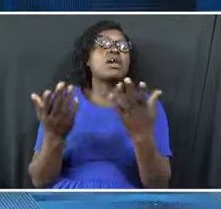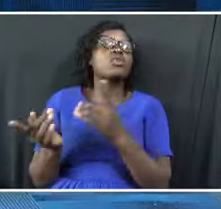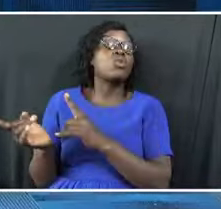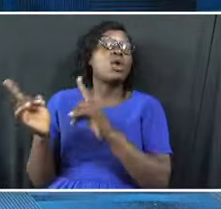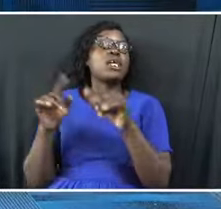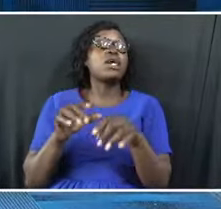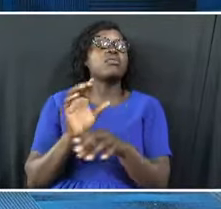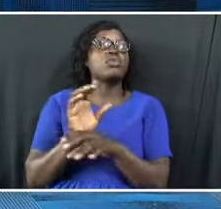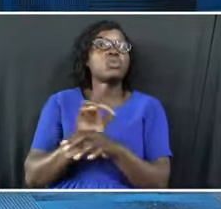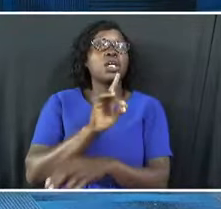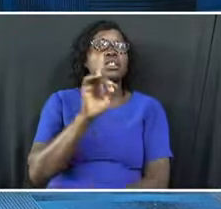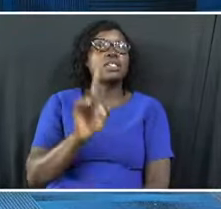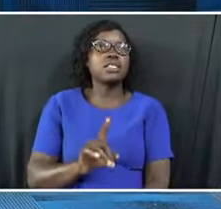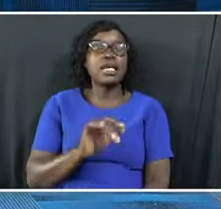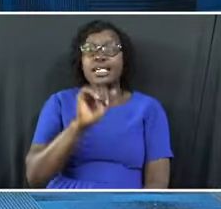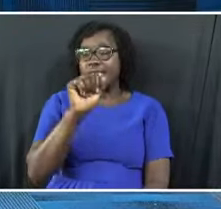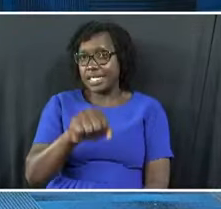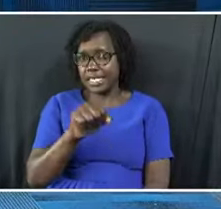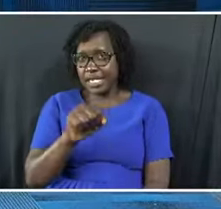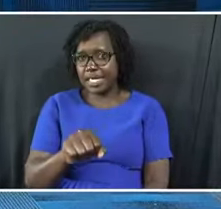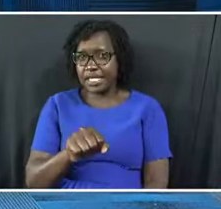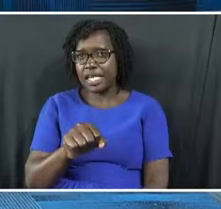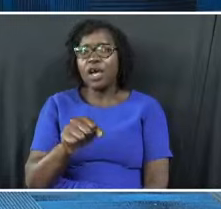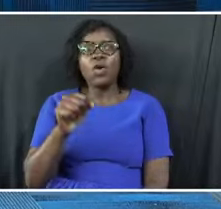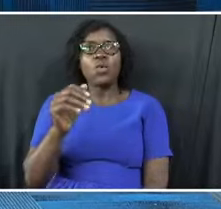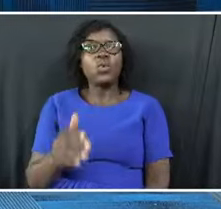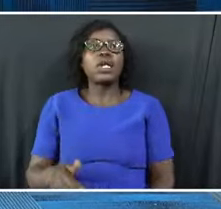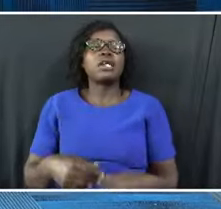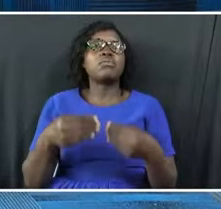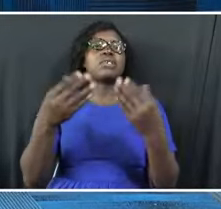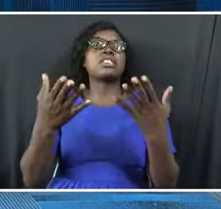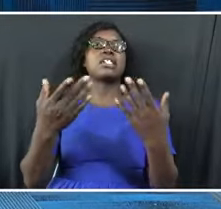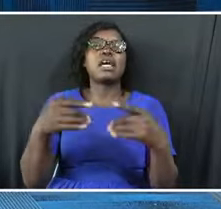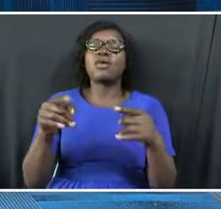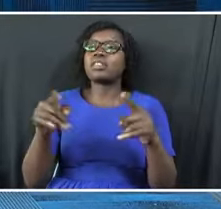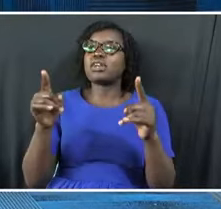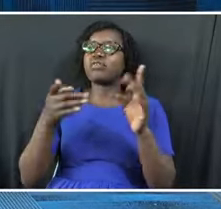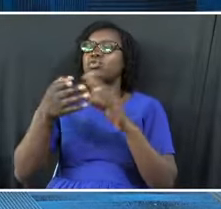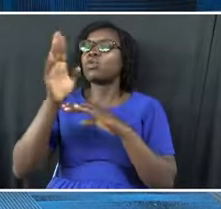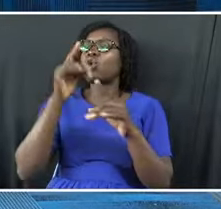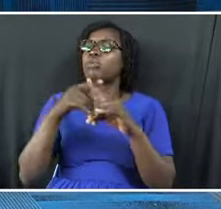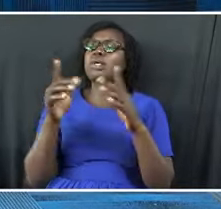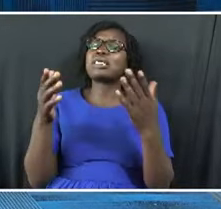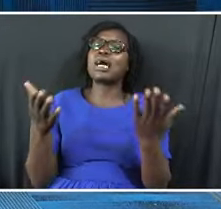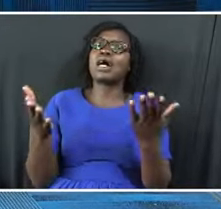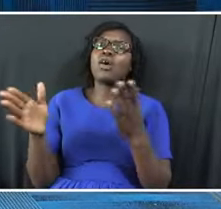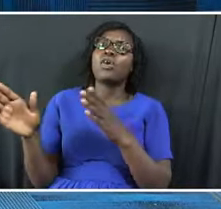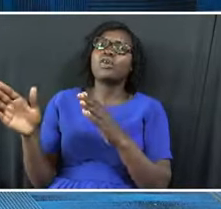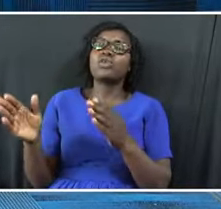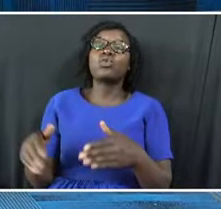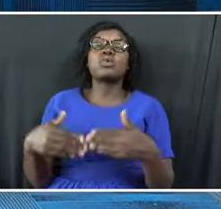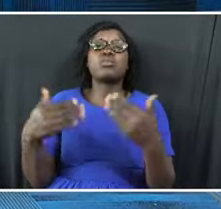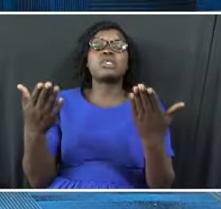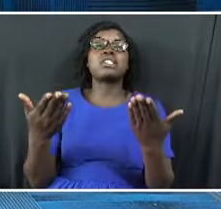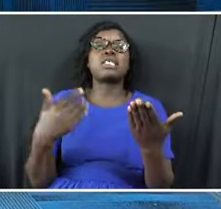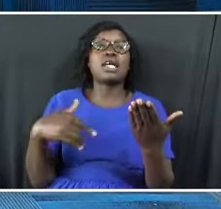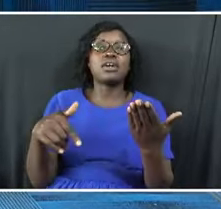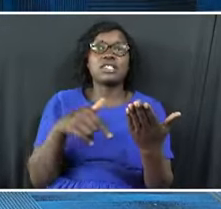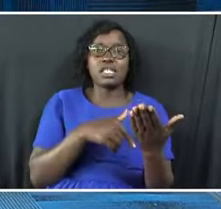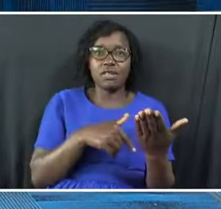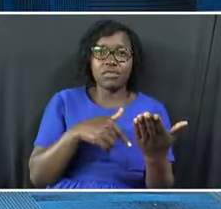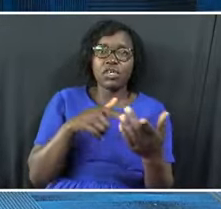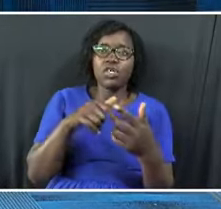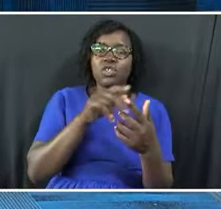to church? Yes, we can present ourselves to God, but how do we present ourselves to